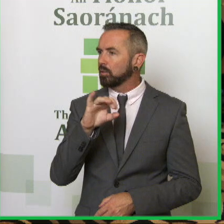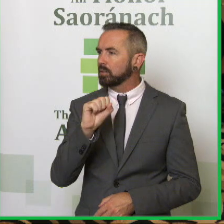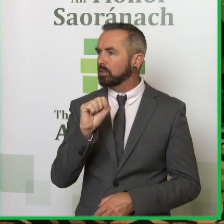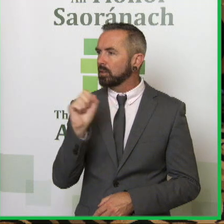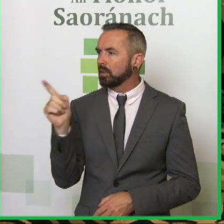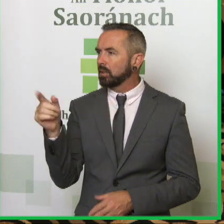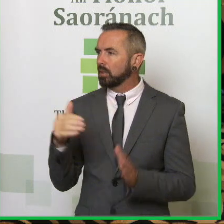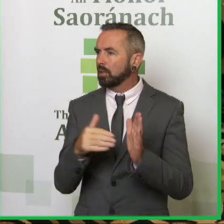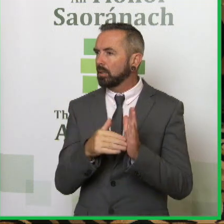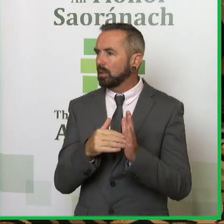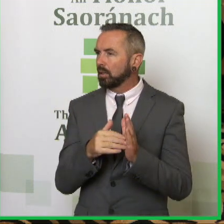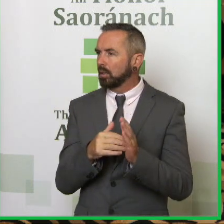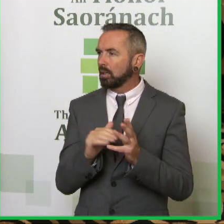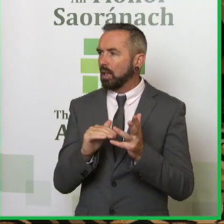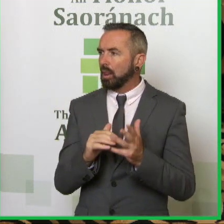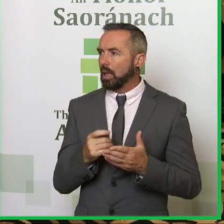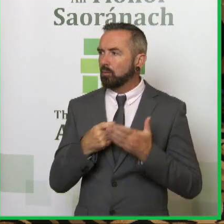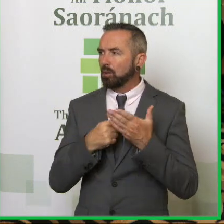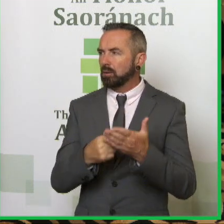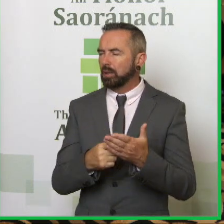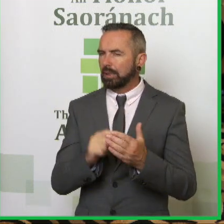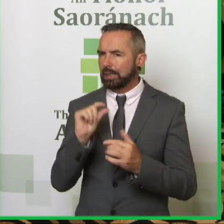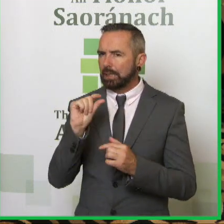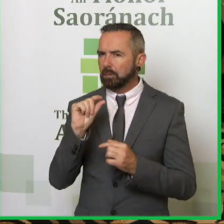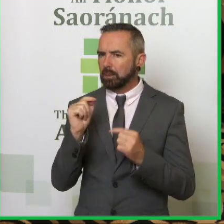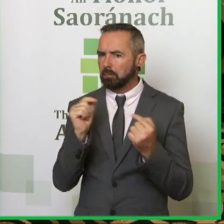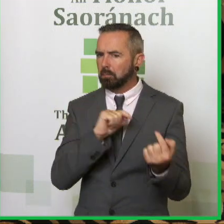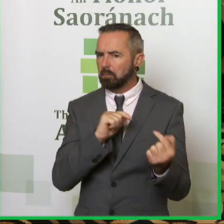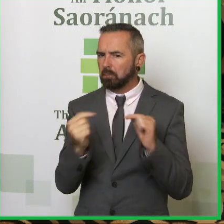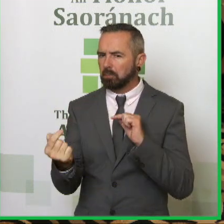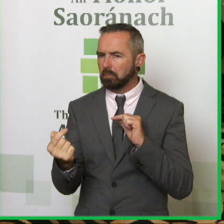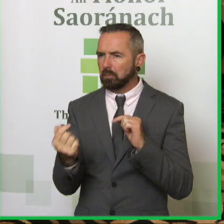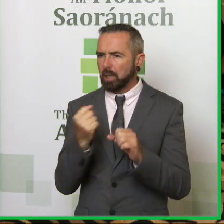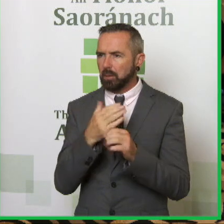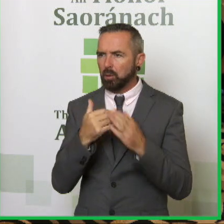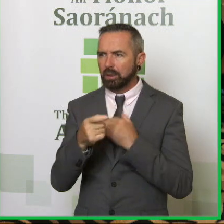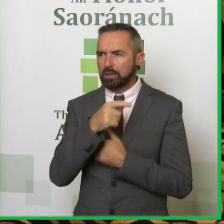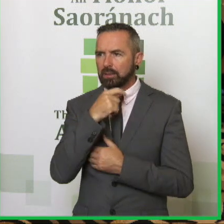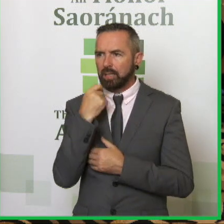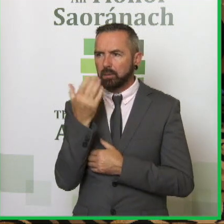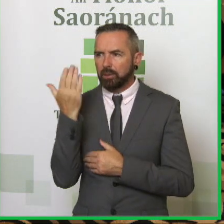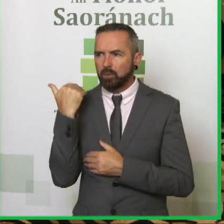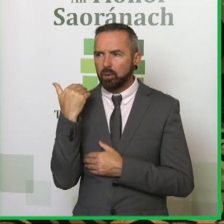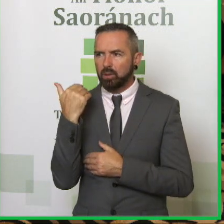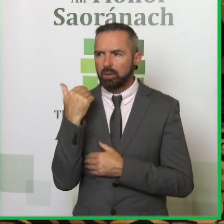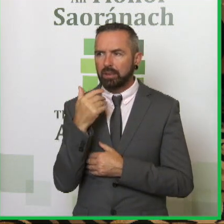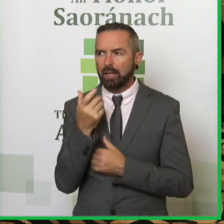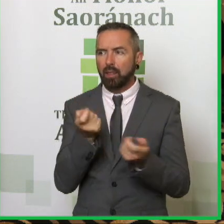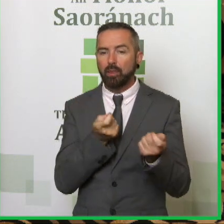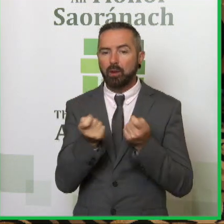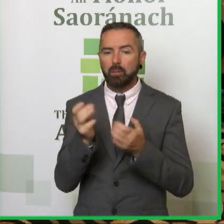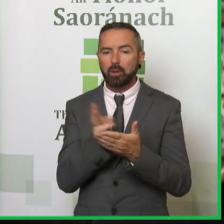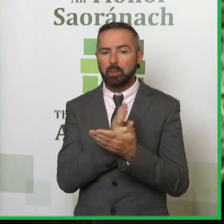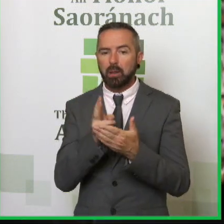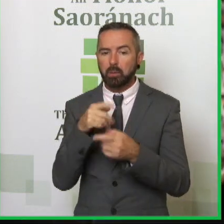Yeah, I just think the last recommendation there, I think it's contradictory to what we're saying. It was outside the terms of reference to be looking at the therapeutic aspects, and yet we're